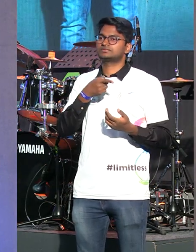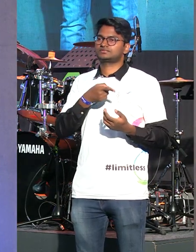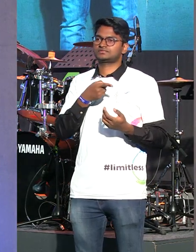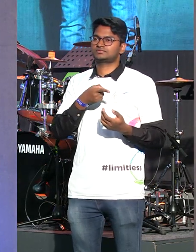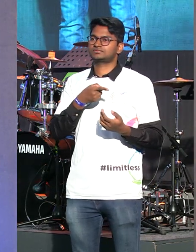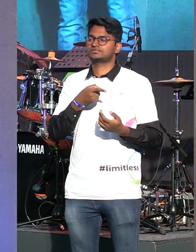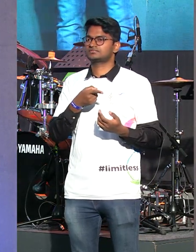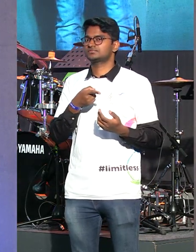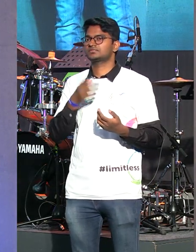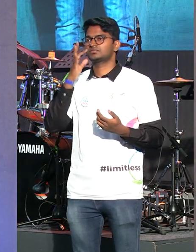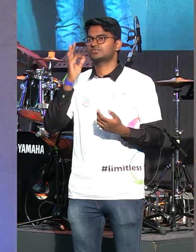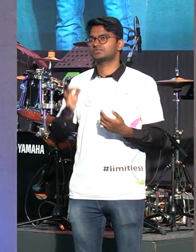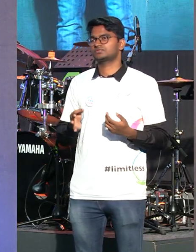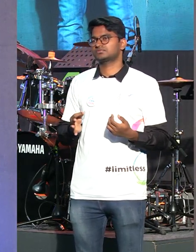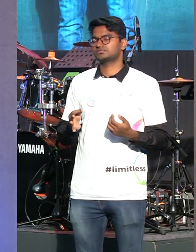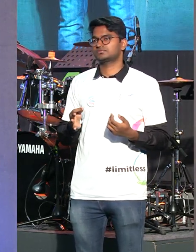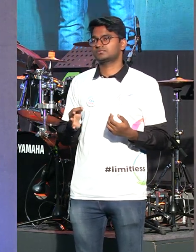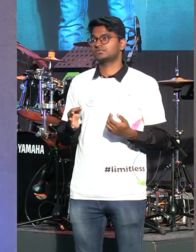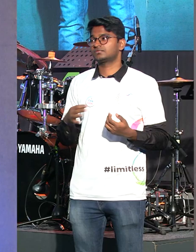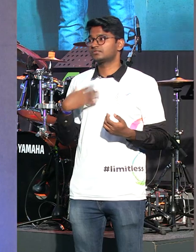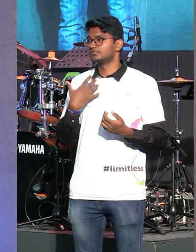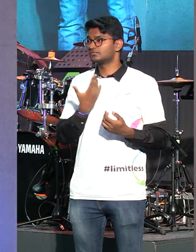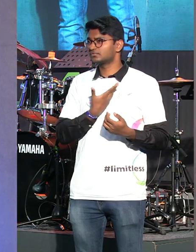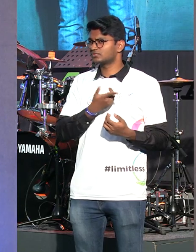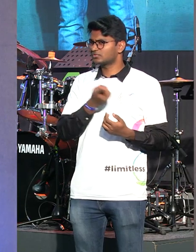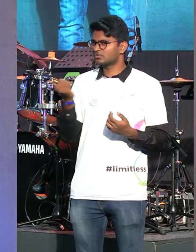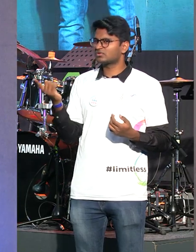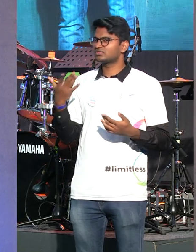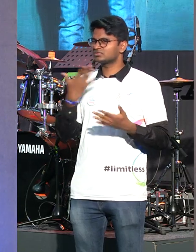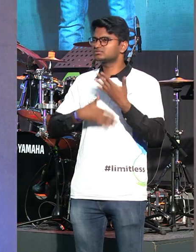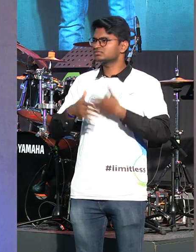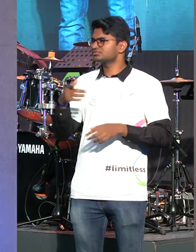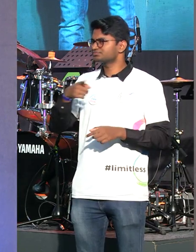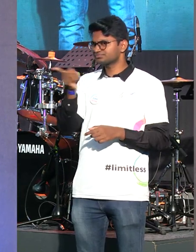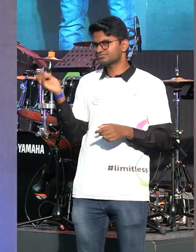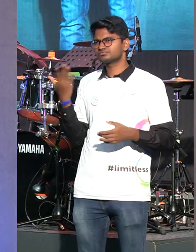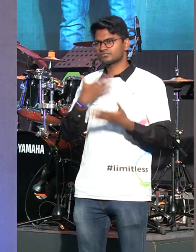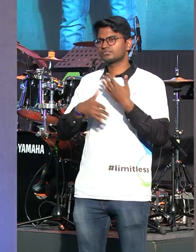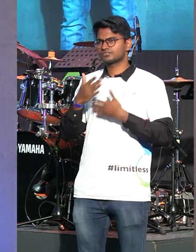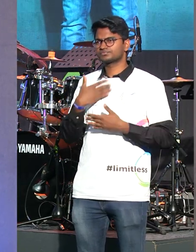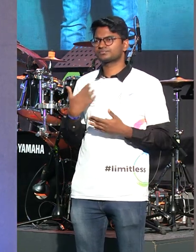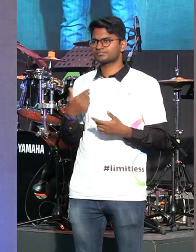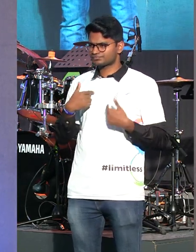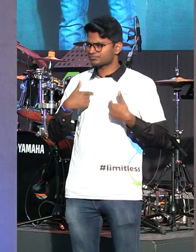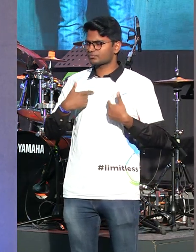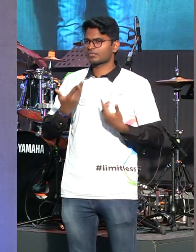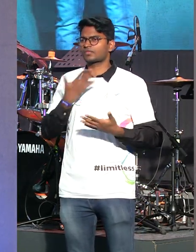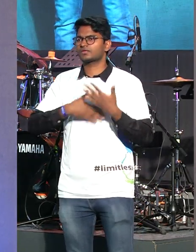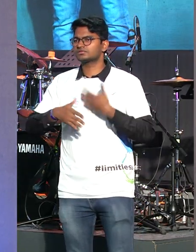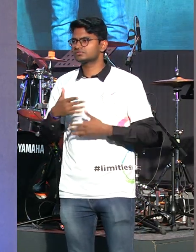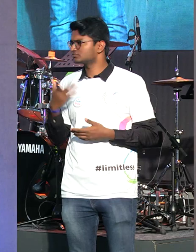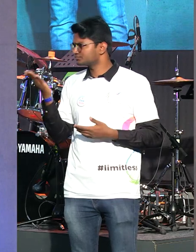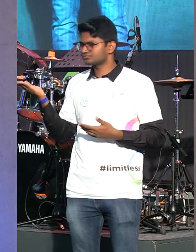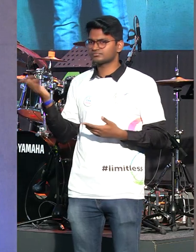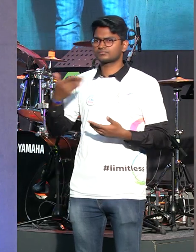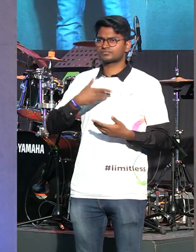the spirit. And we are all differently able in everything. Yeah, you know, so exactly. I mean, I am differently able in something, he is, we